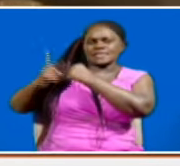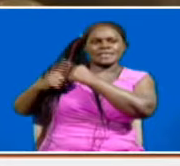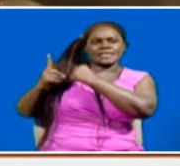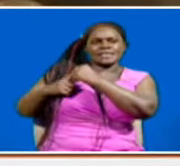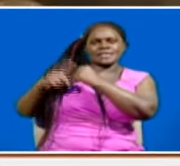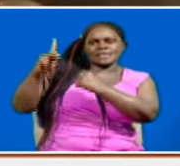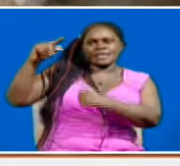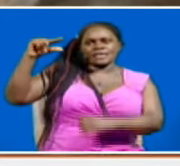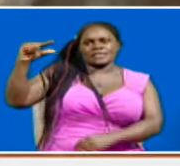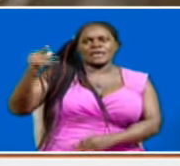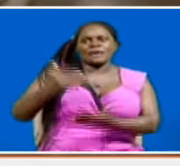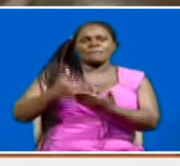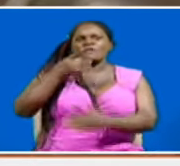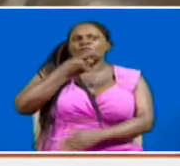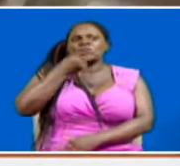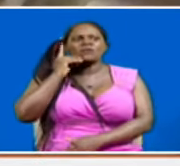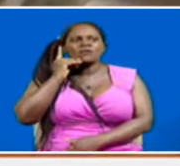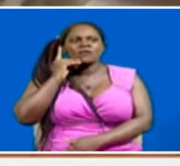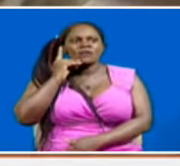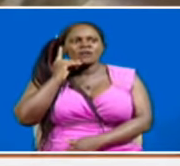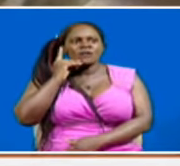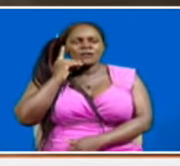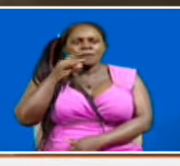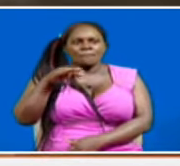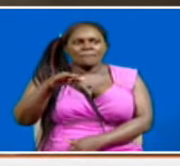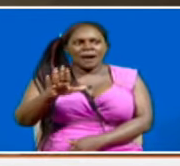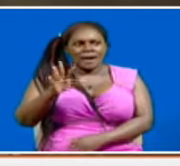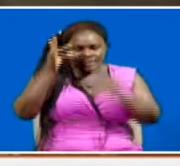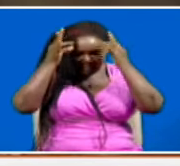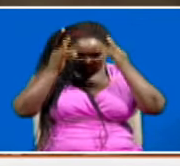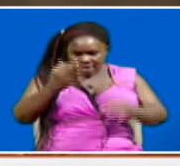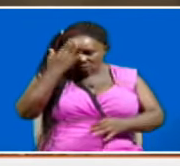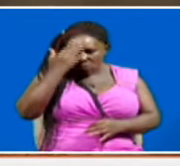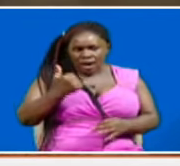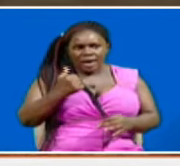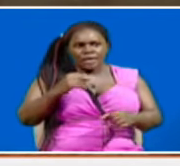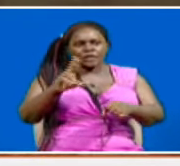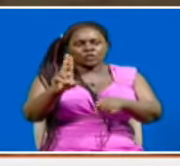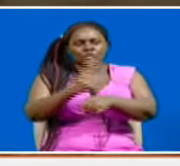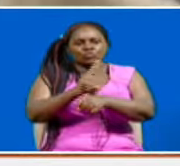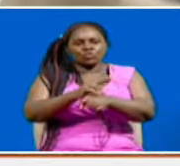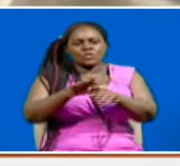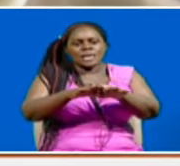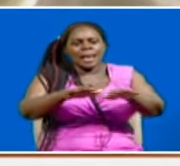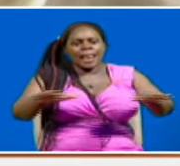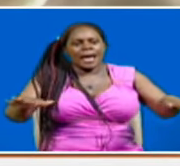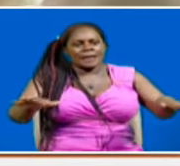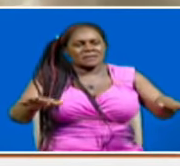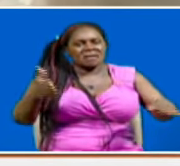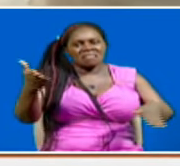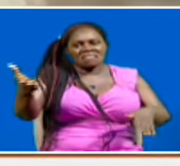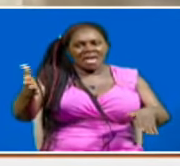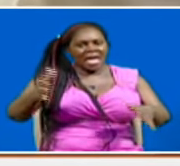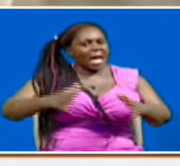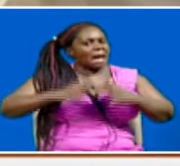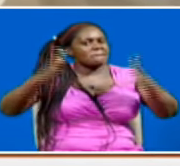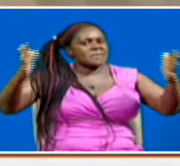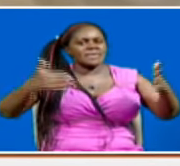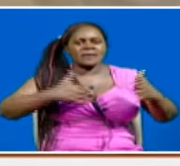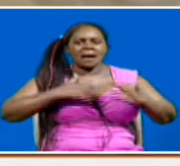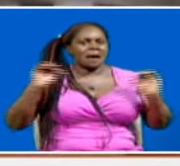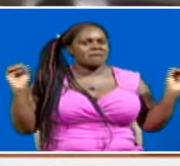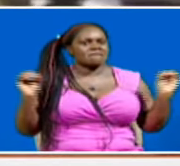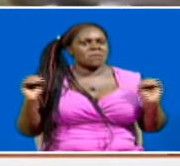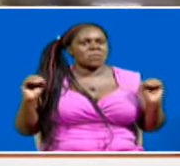one of the fresh. The farming, according to them, was informed by the need to maximize odd space, given land in Vihiga has significantly